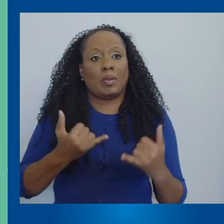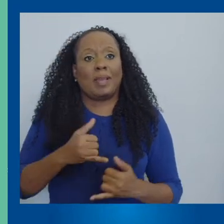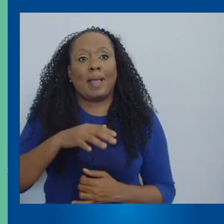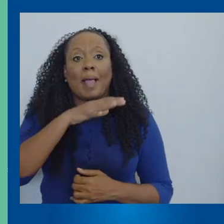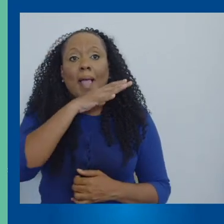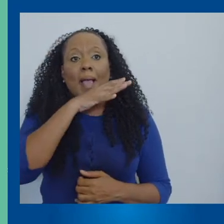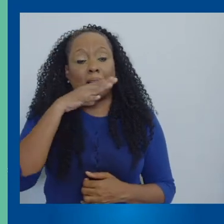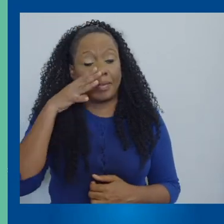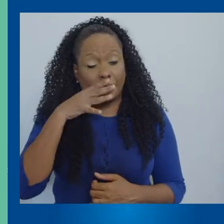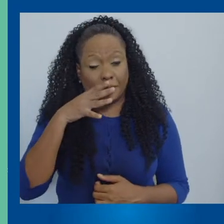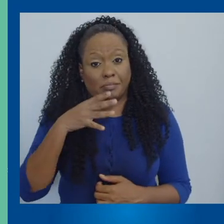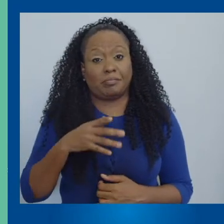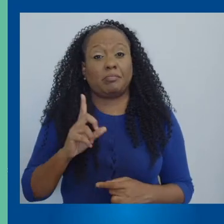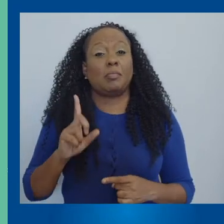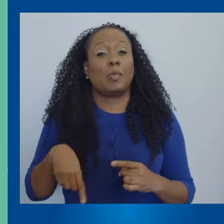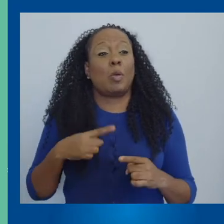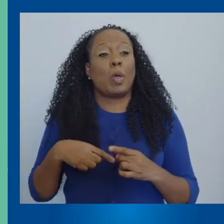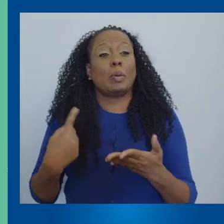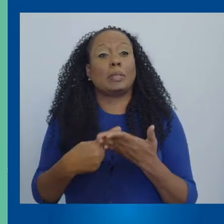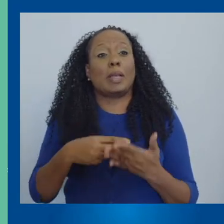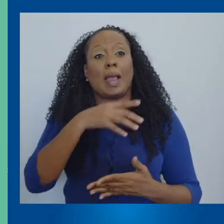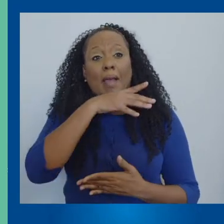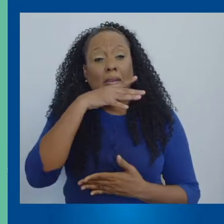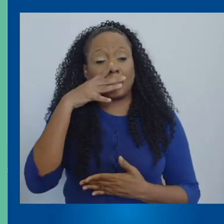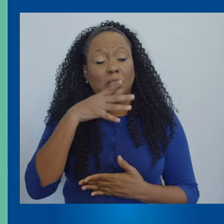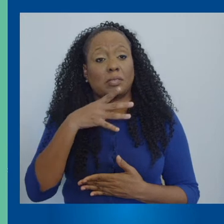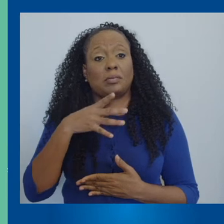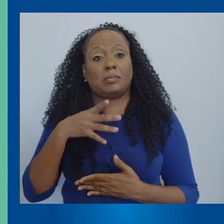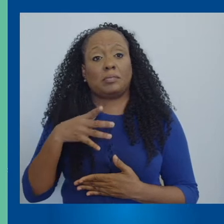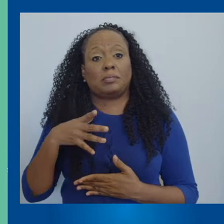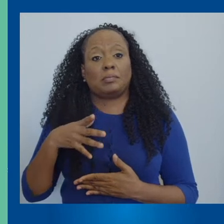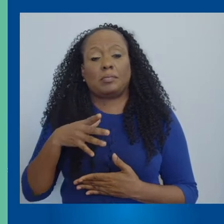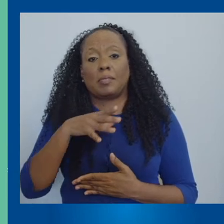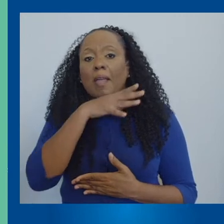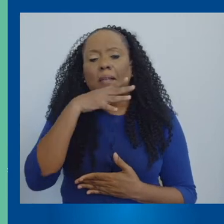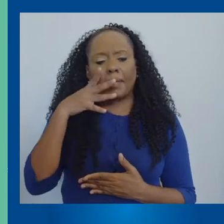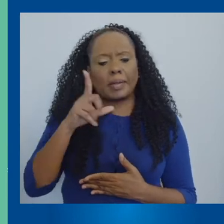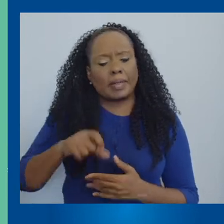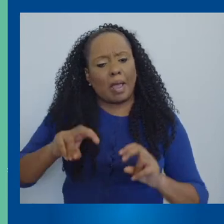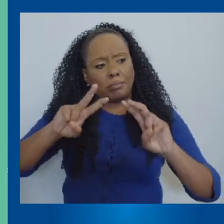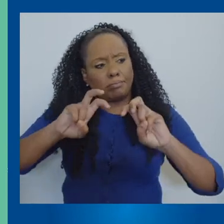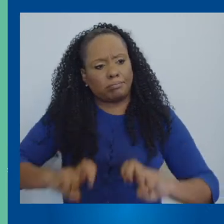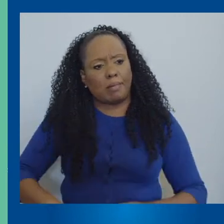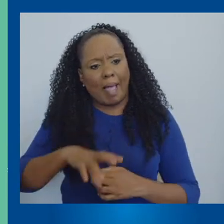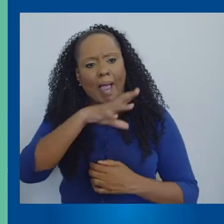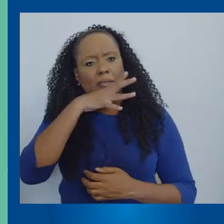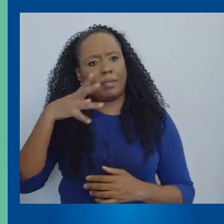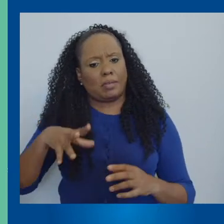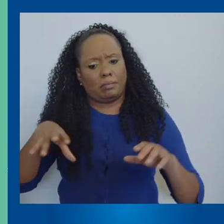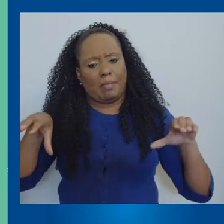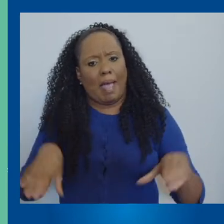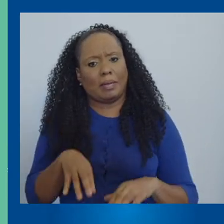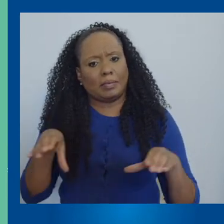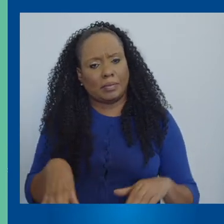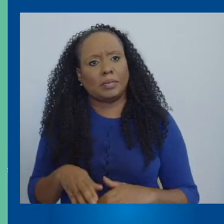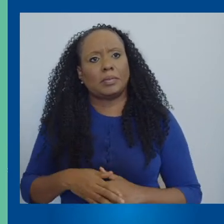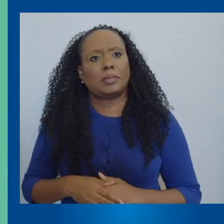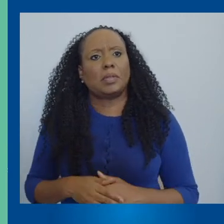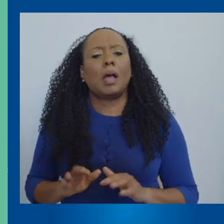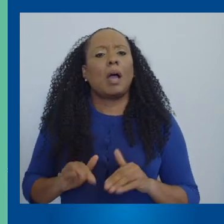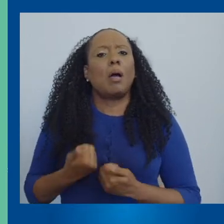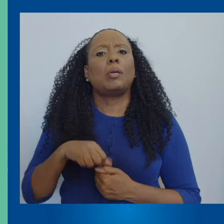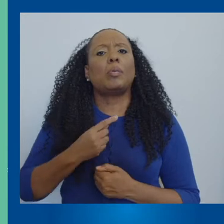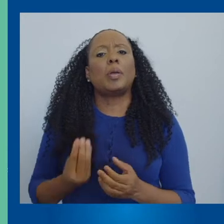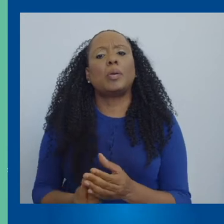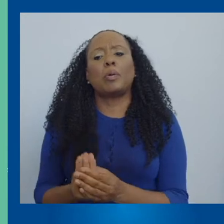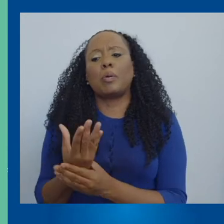agricultural activities really need to be re-examined. We need to rethink how we grow our crops